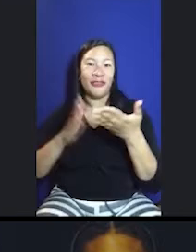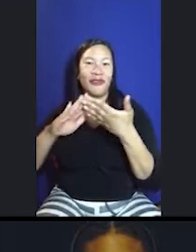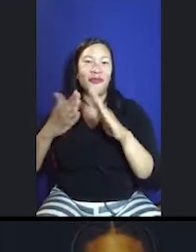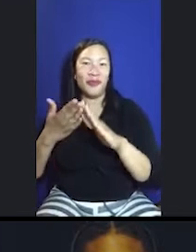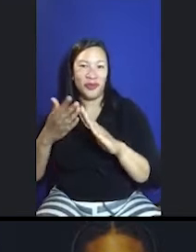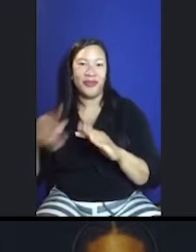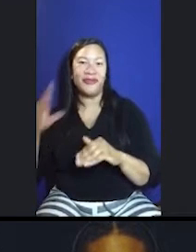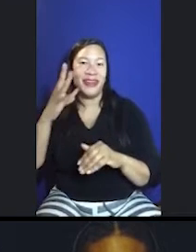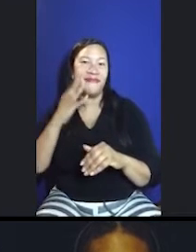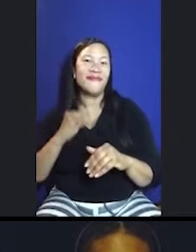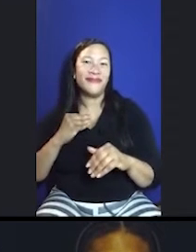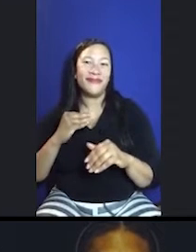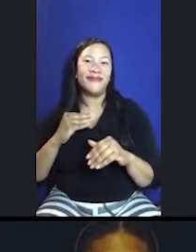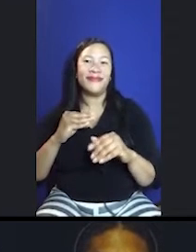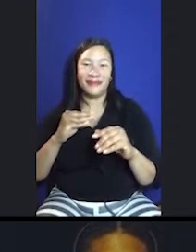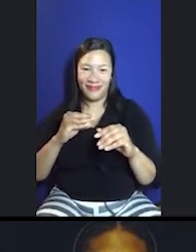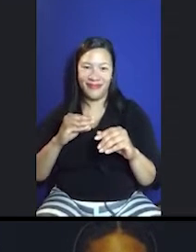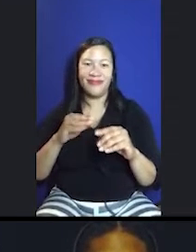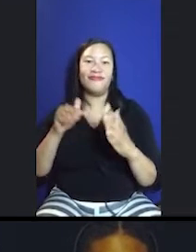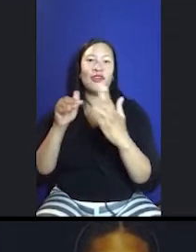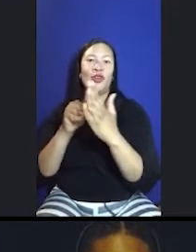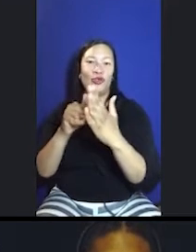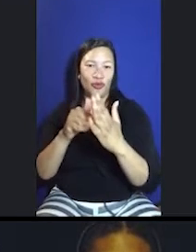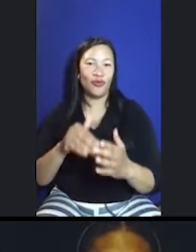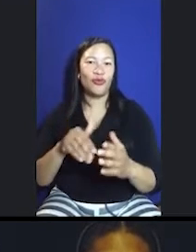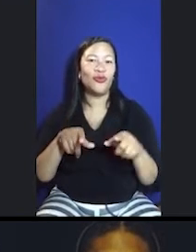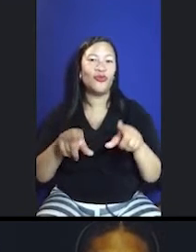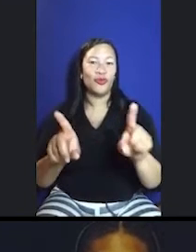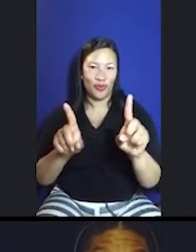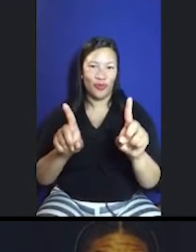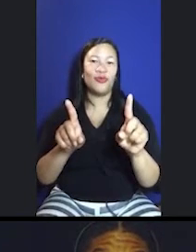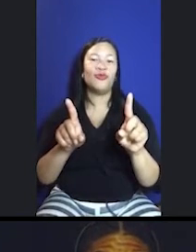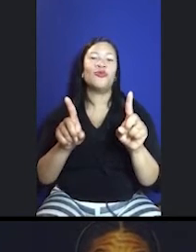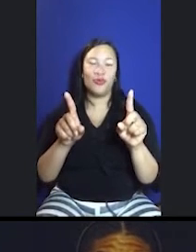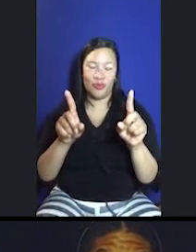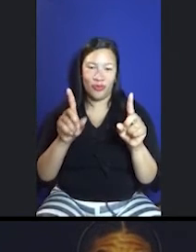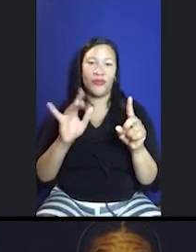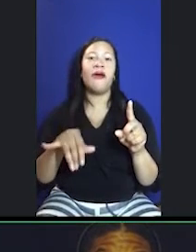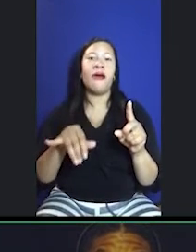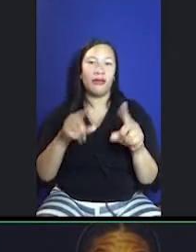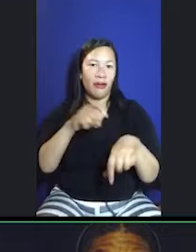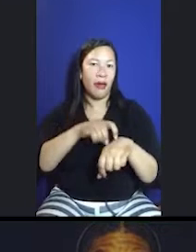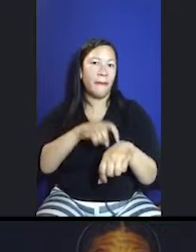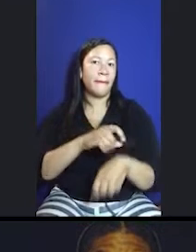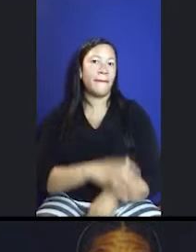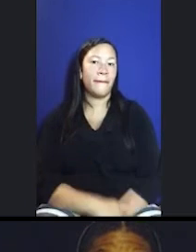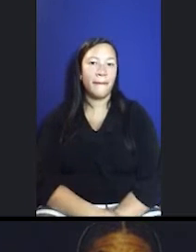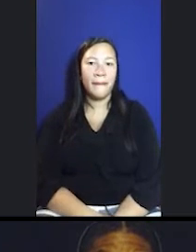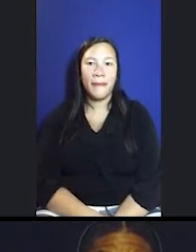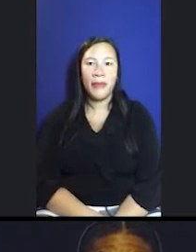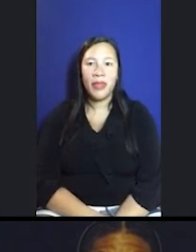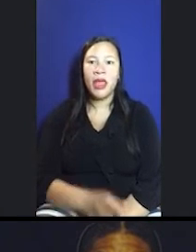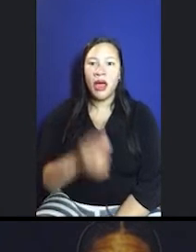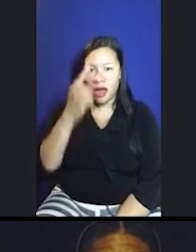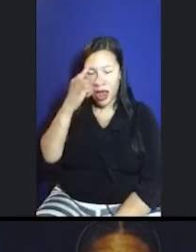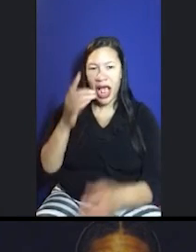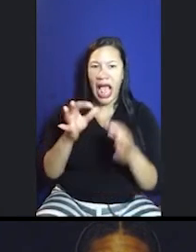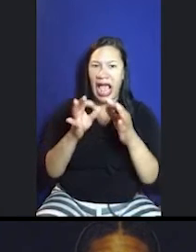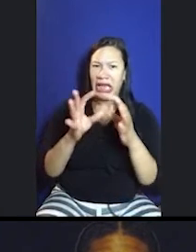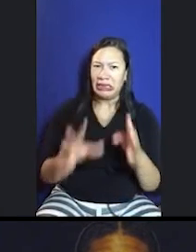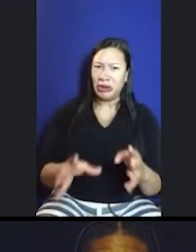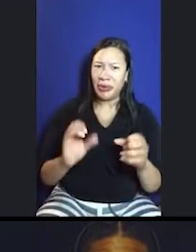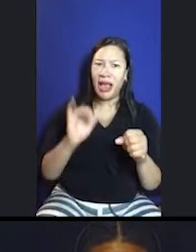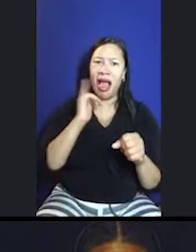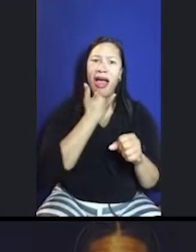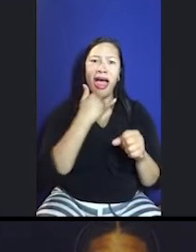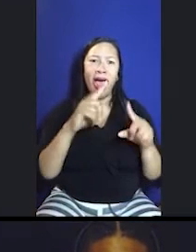facing some type of prosecution during other prosecutions. Thinking of, oh, interpreters could get hit with bricks while